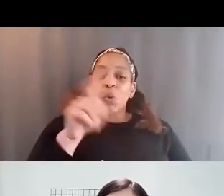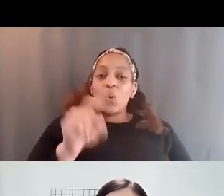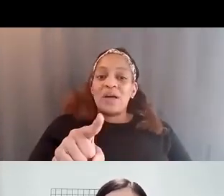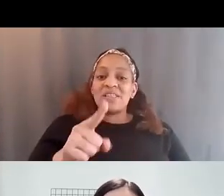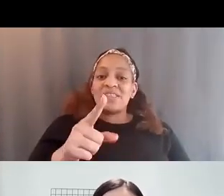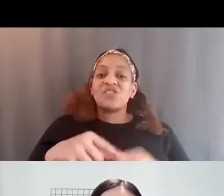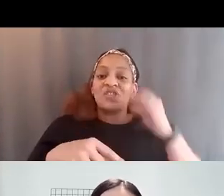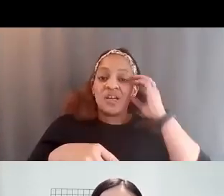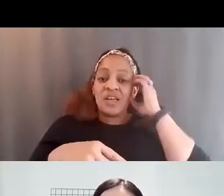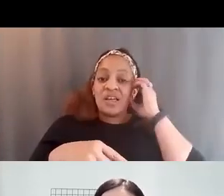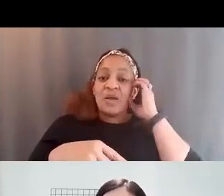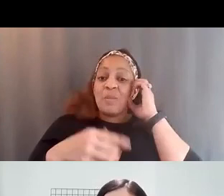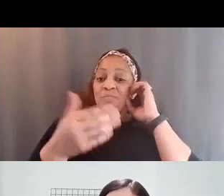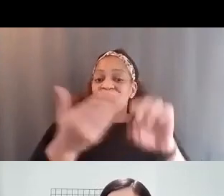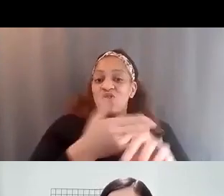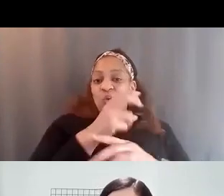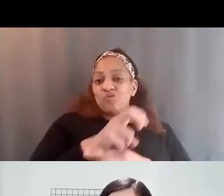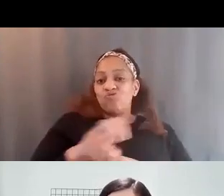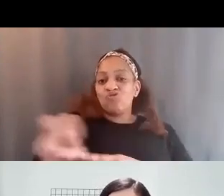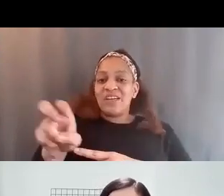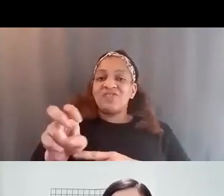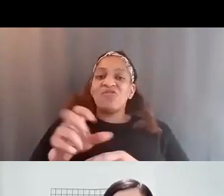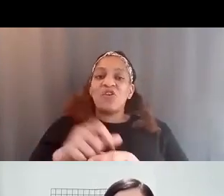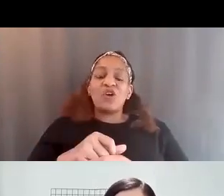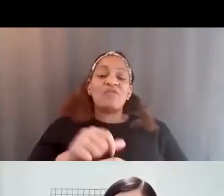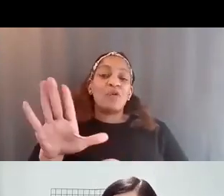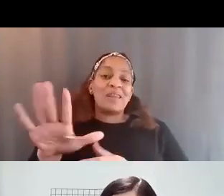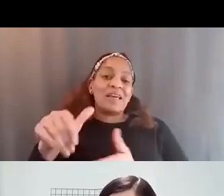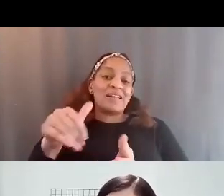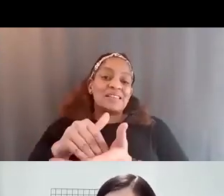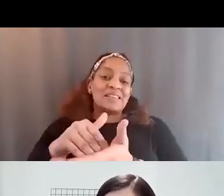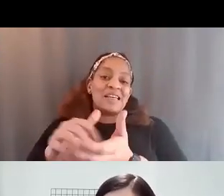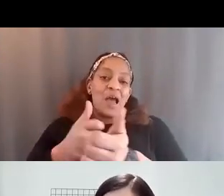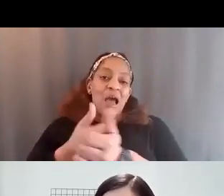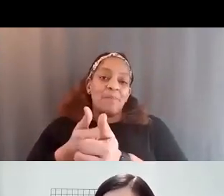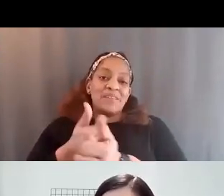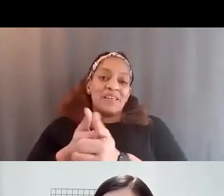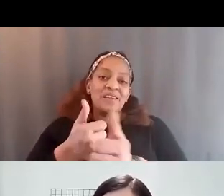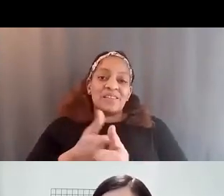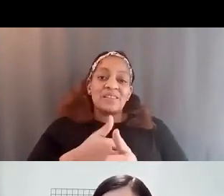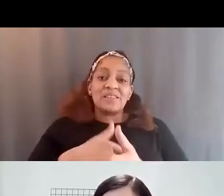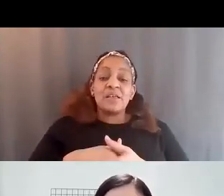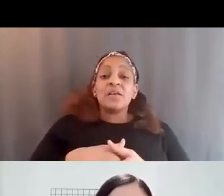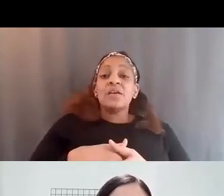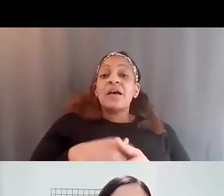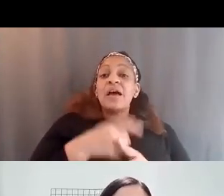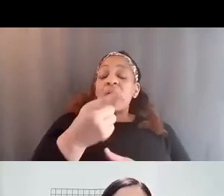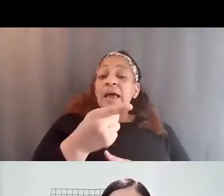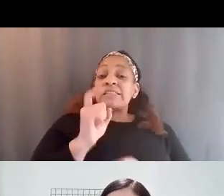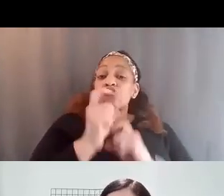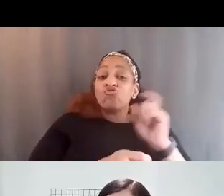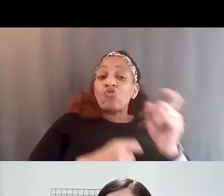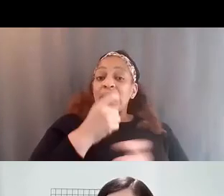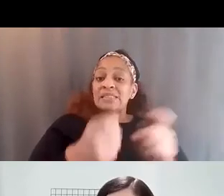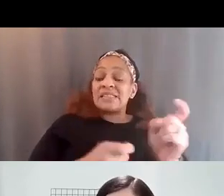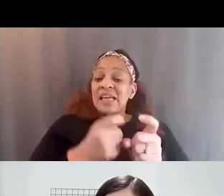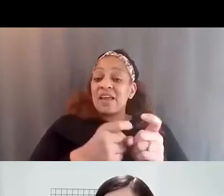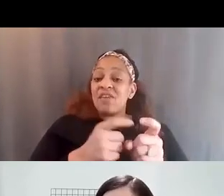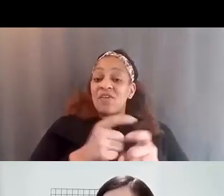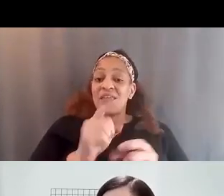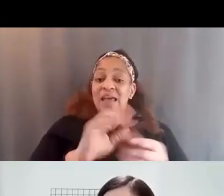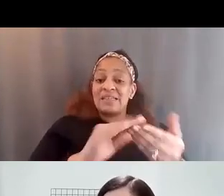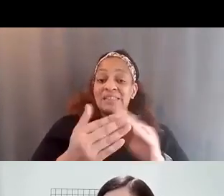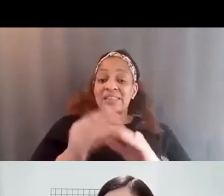updates. Yasmina, as a grantee from the DD Council, what advice would you have to other